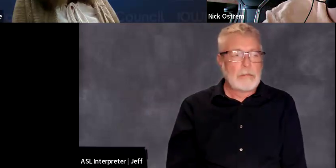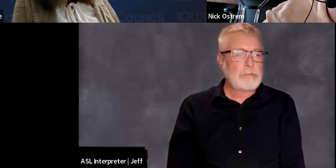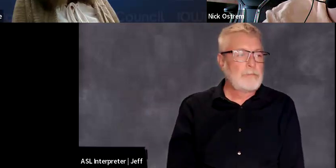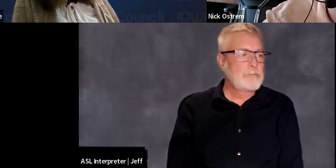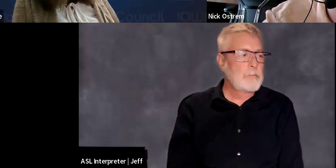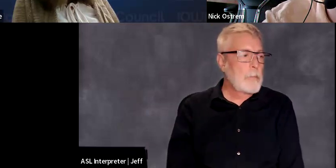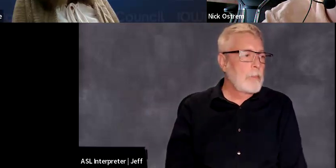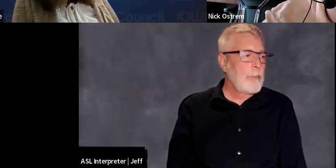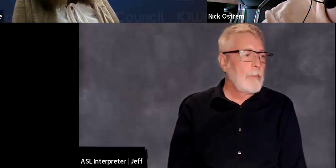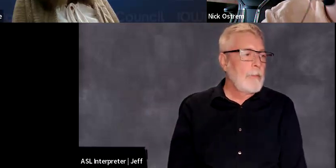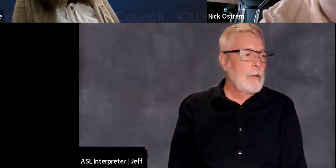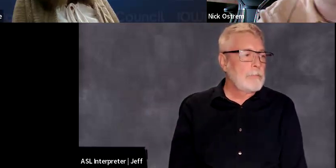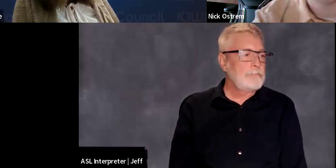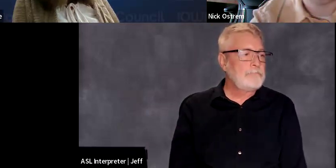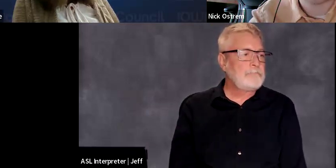huh,